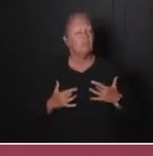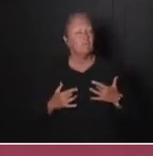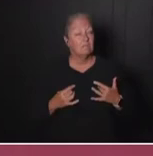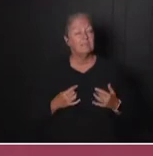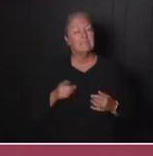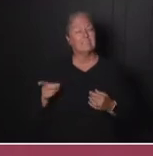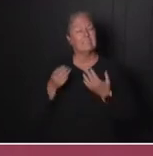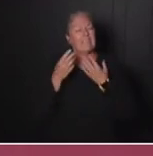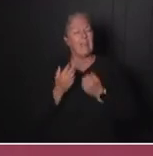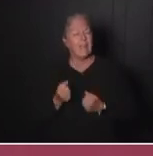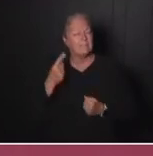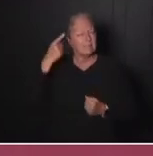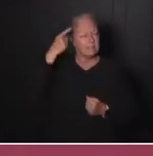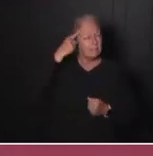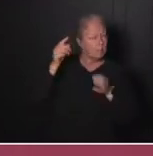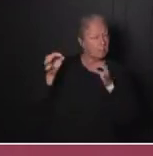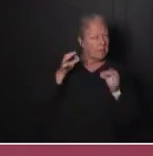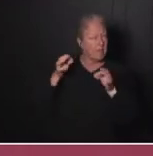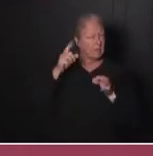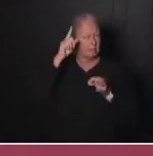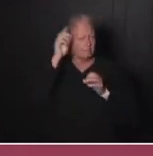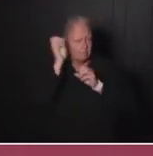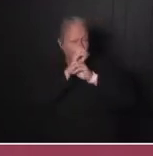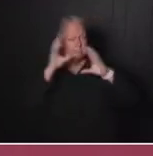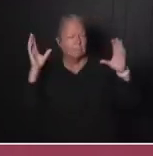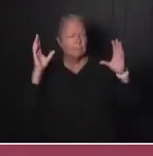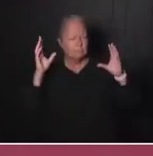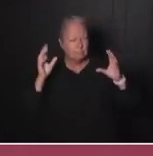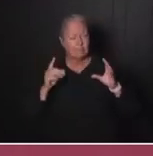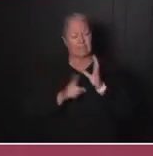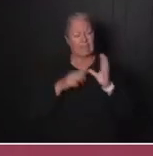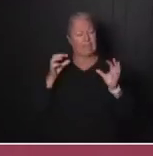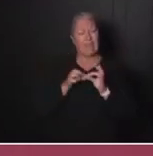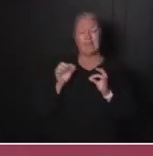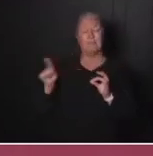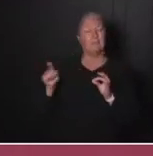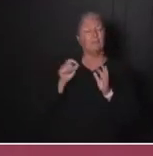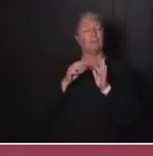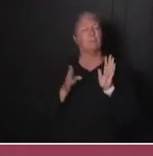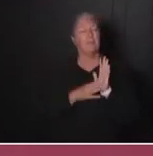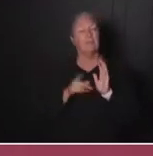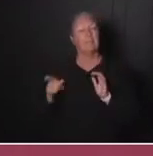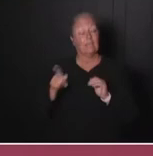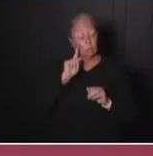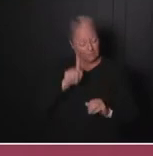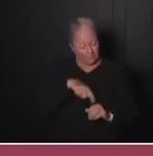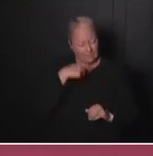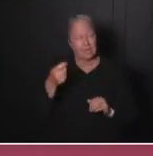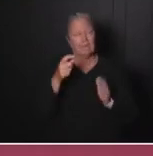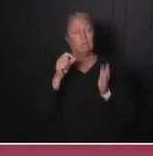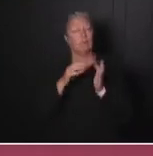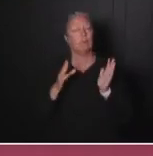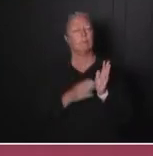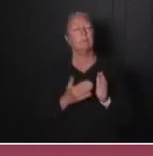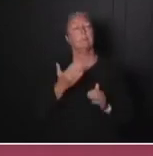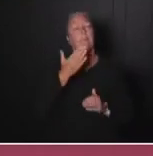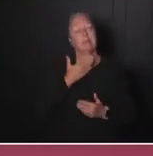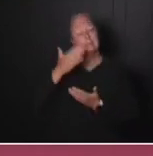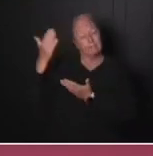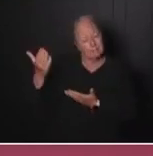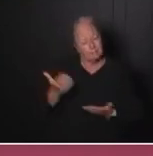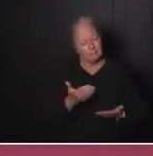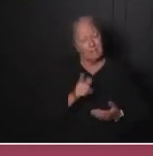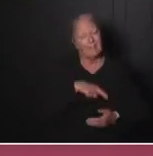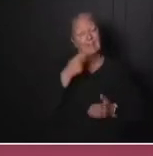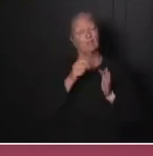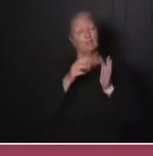vision and character Australians know of great Labor Prime Ministers, and he will be our next one. So would you please welcome the next